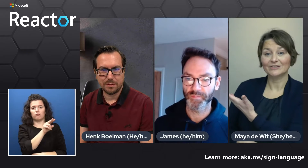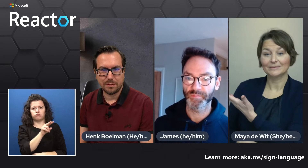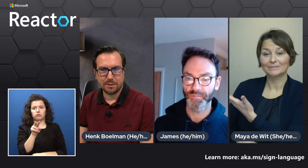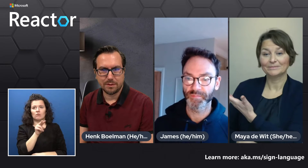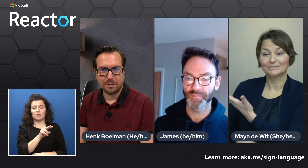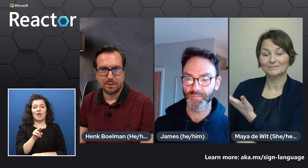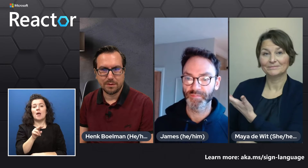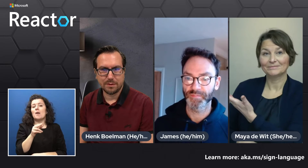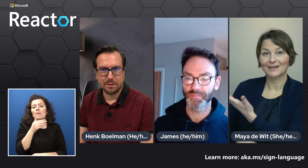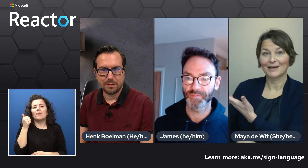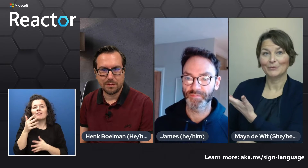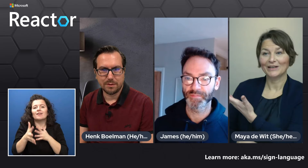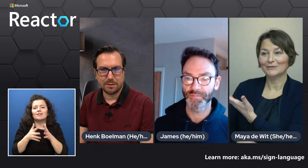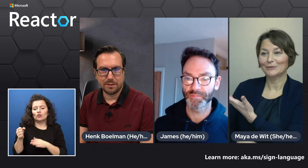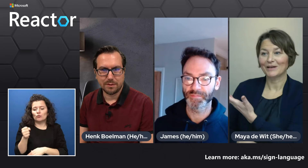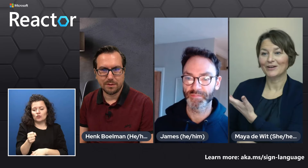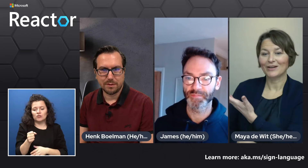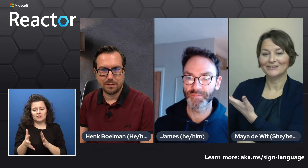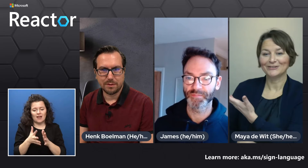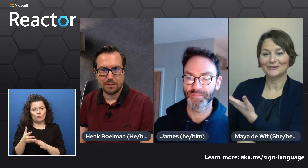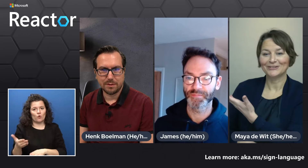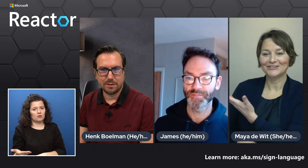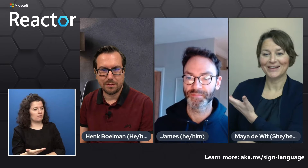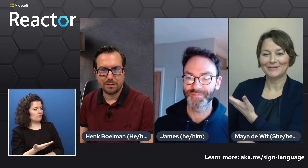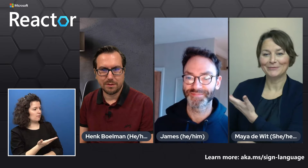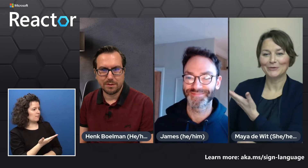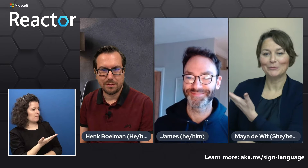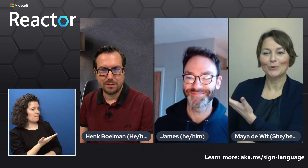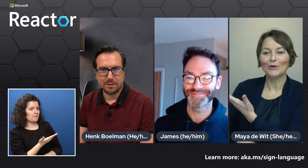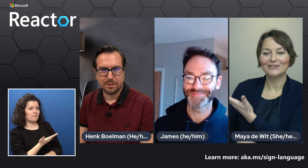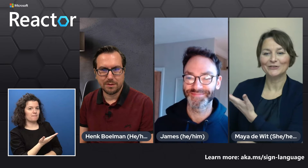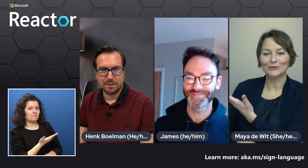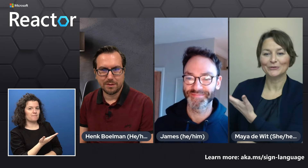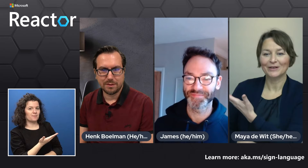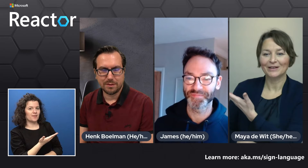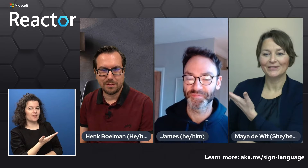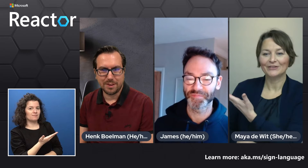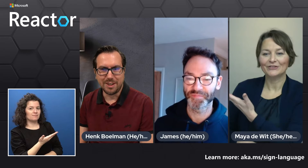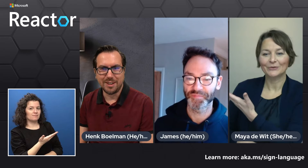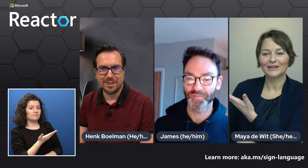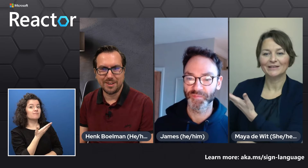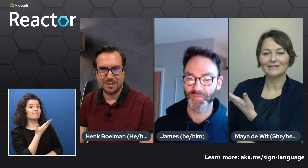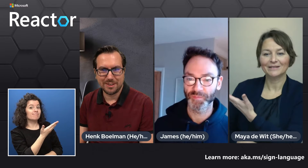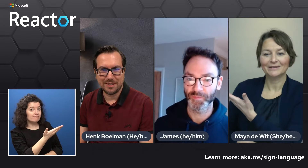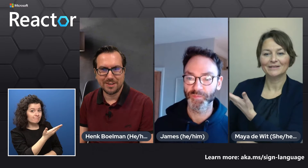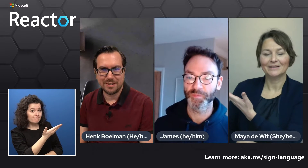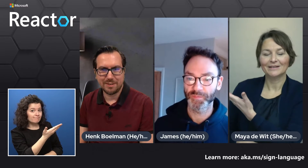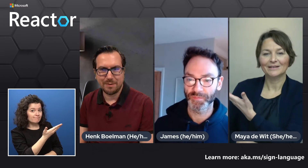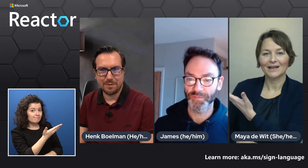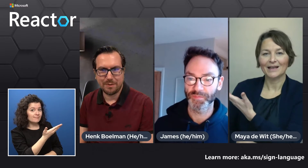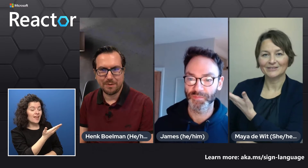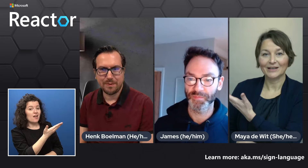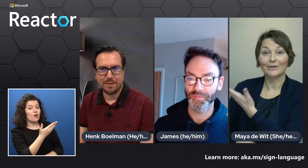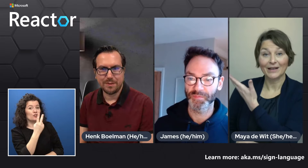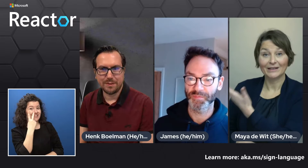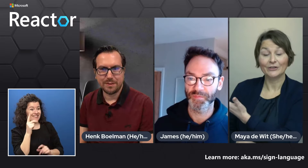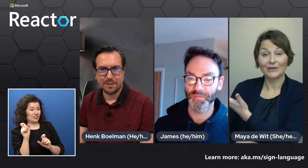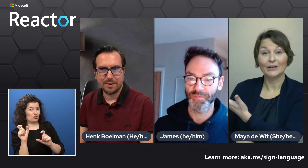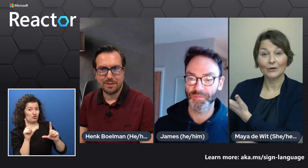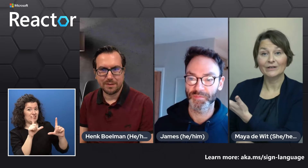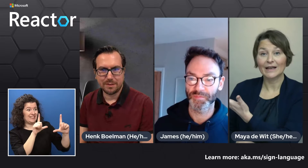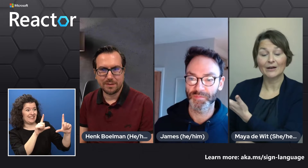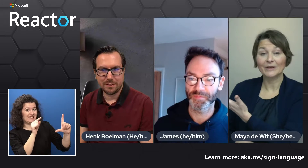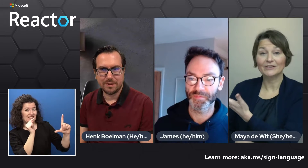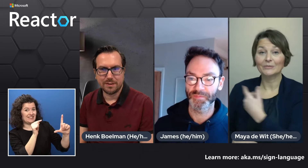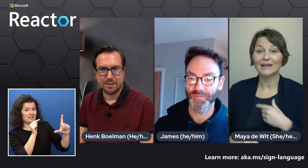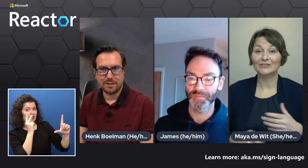this. I'm waiting for my colleagues to do the same. We would point to the screen and say, okay, you can